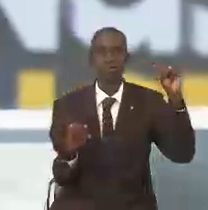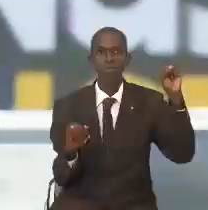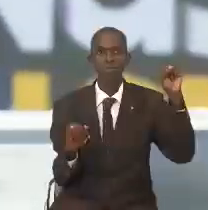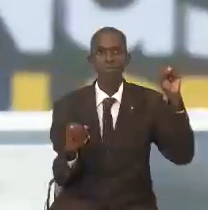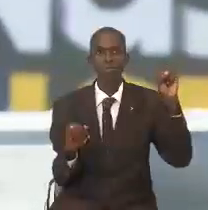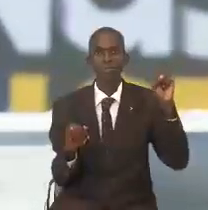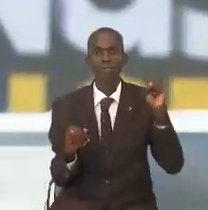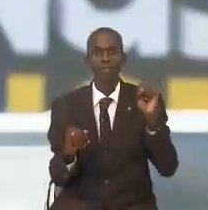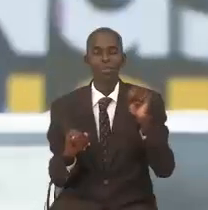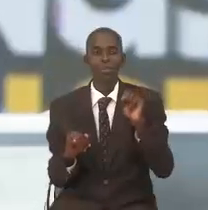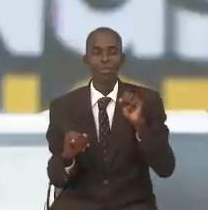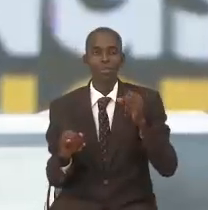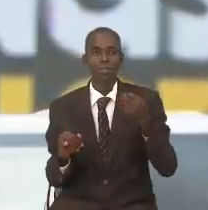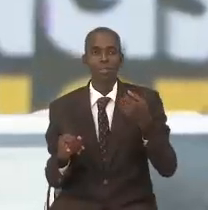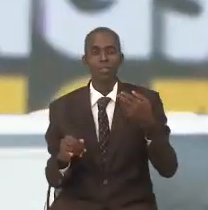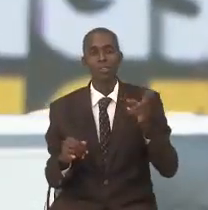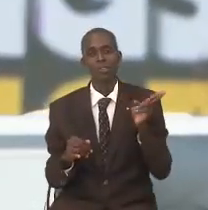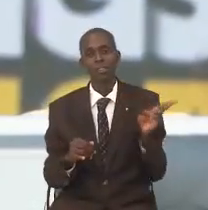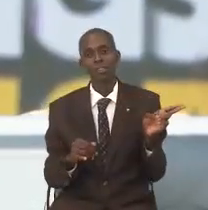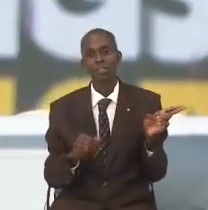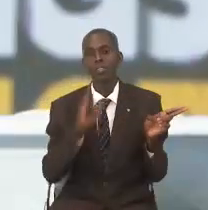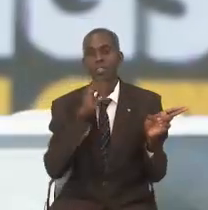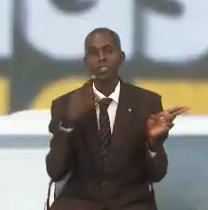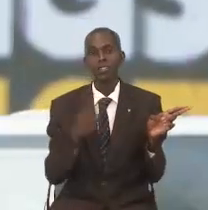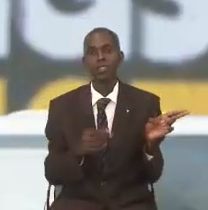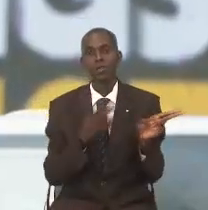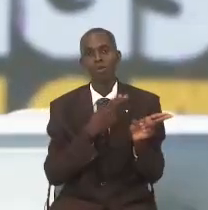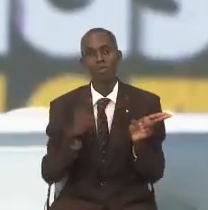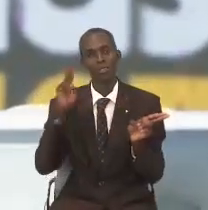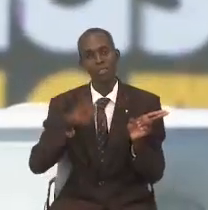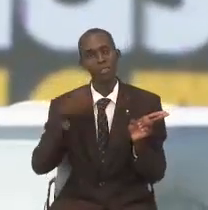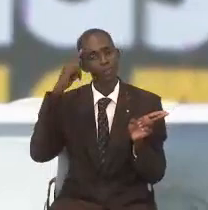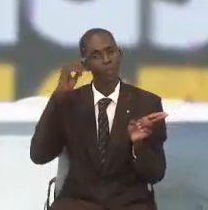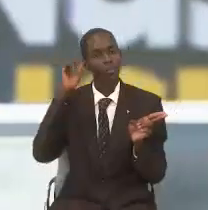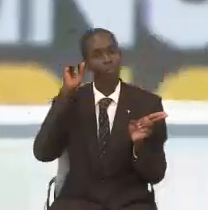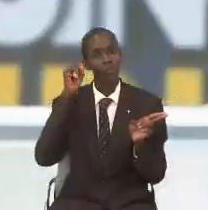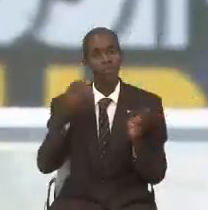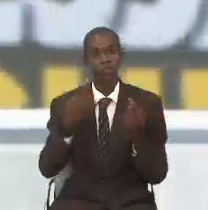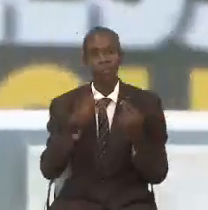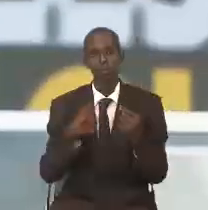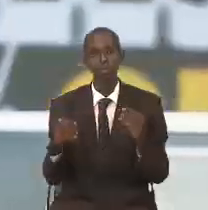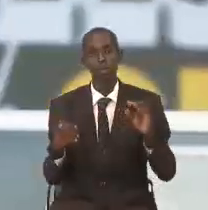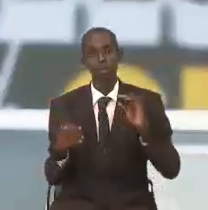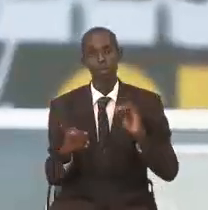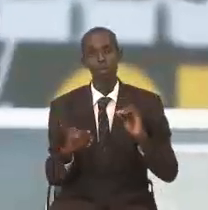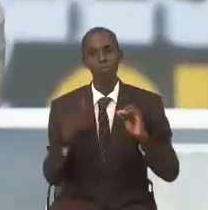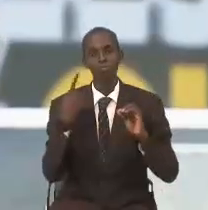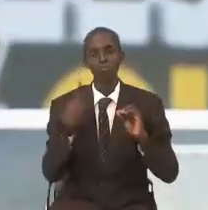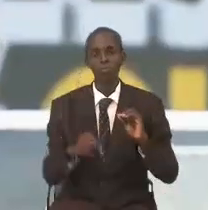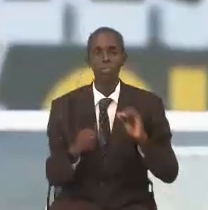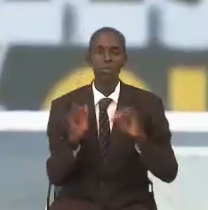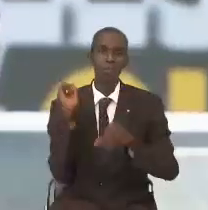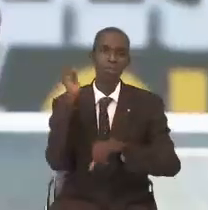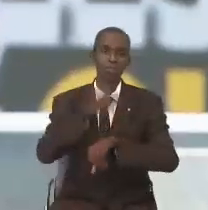H is the holiness for his coming. O, the overcomers at